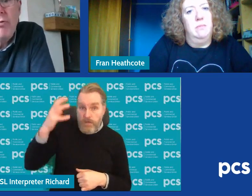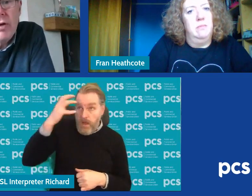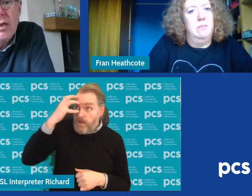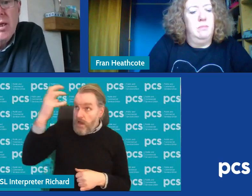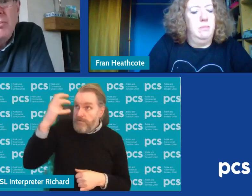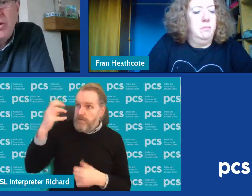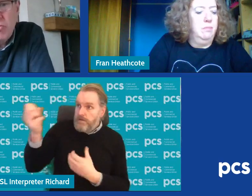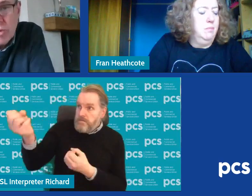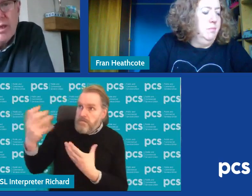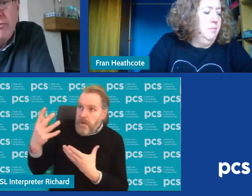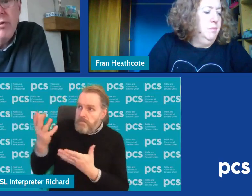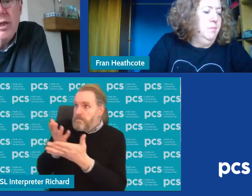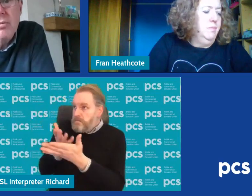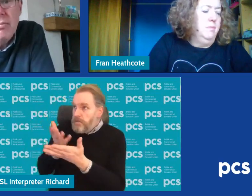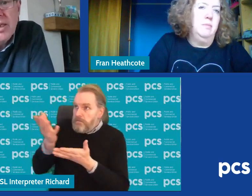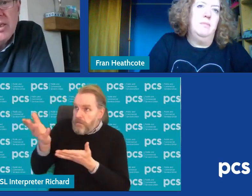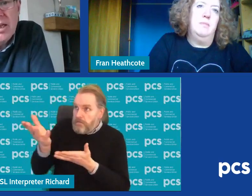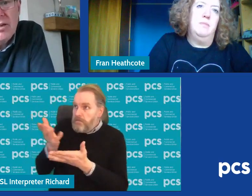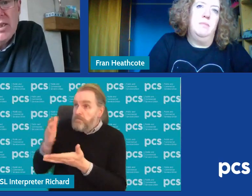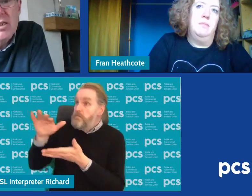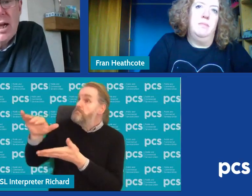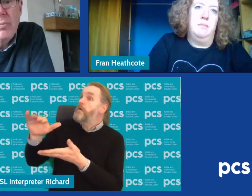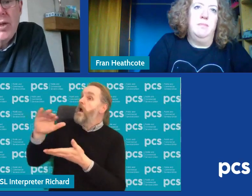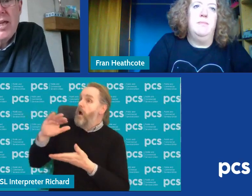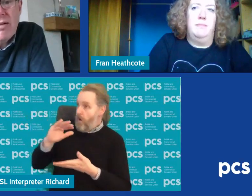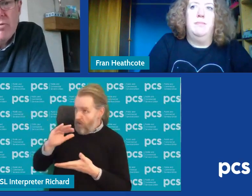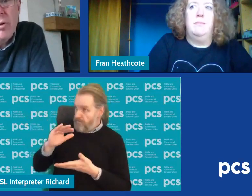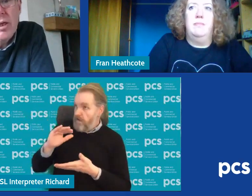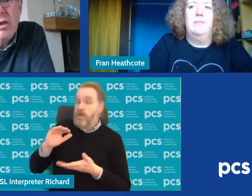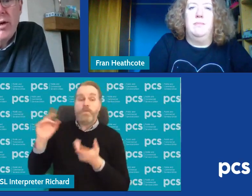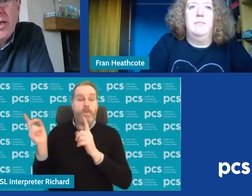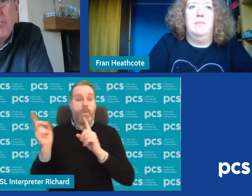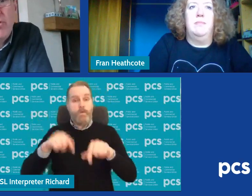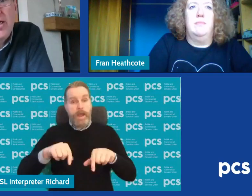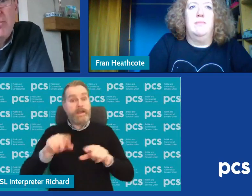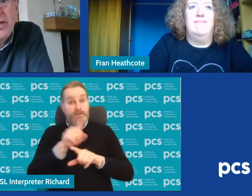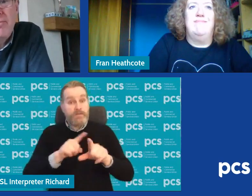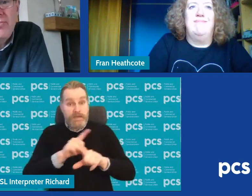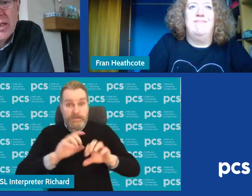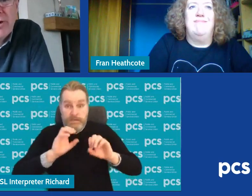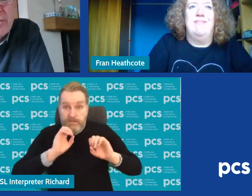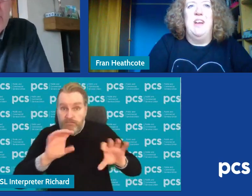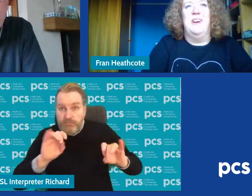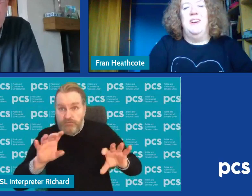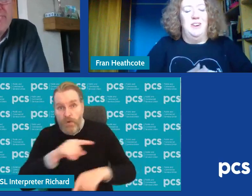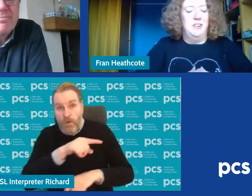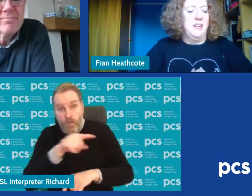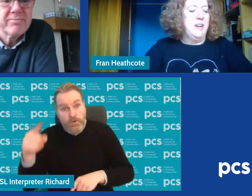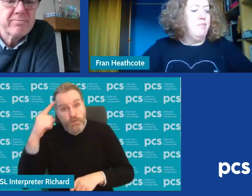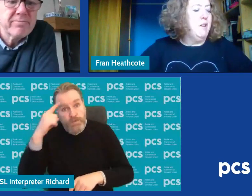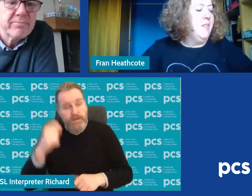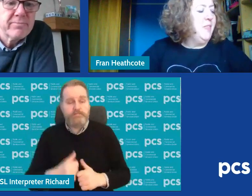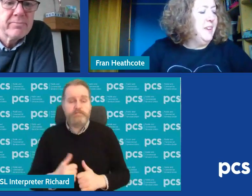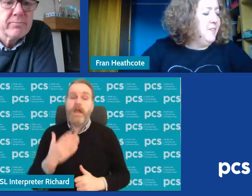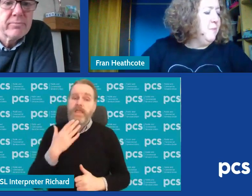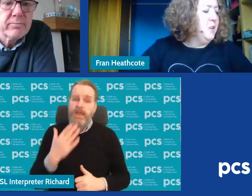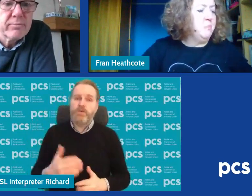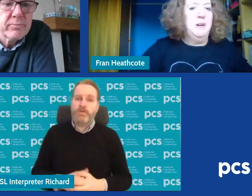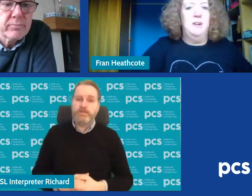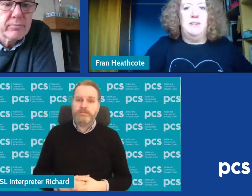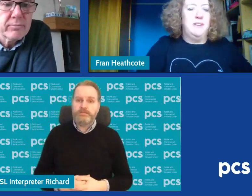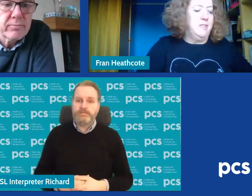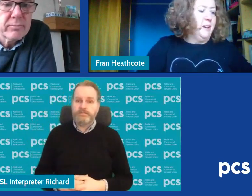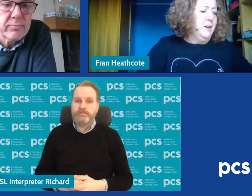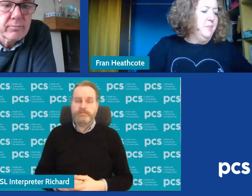any offer, but to reconvene meetings like this to update everybody on any progress made. Thanks very much. Okay, brilliant. Thanks so